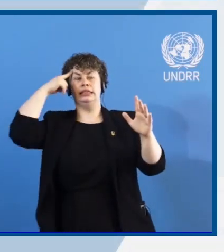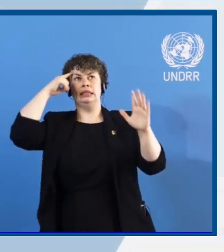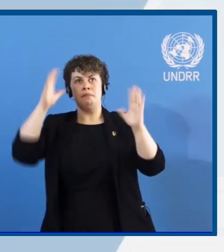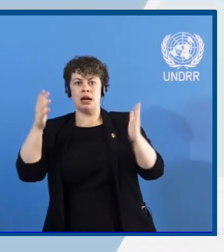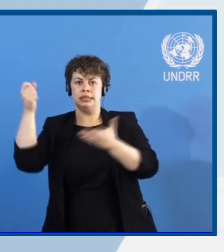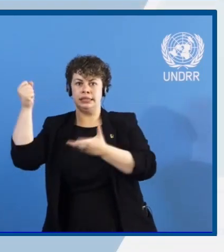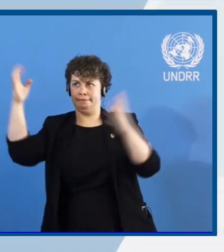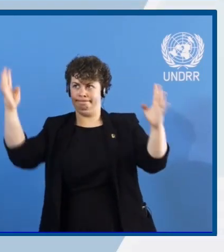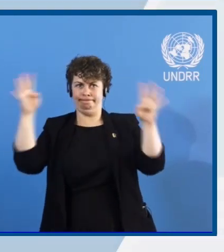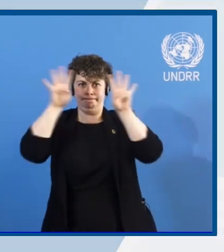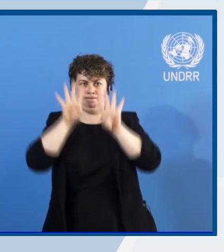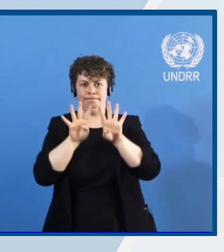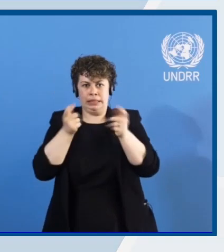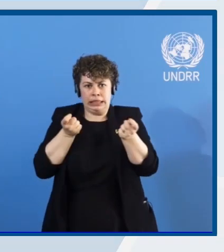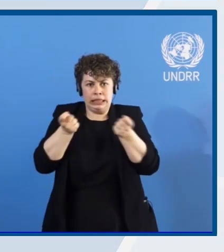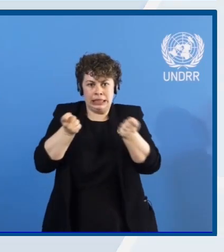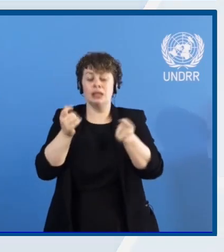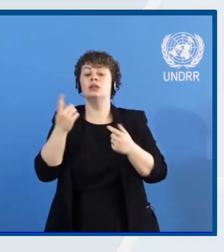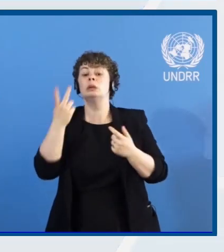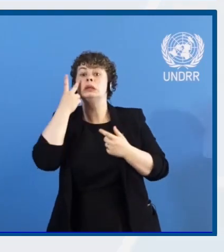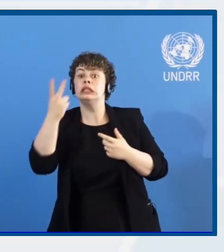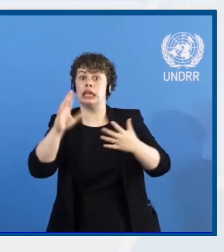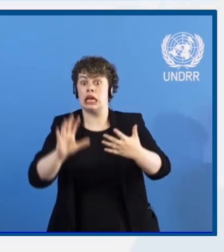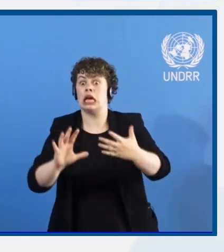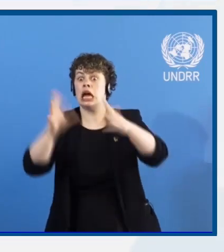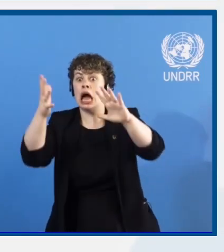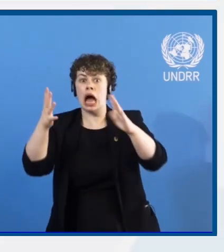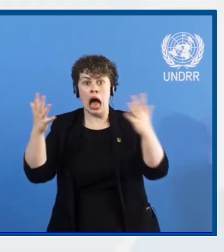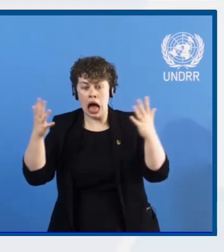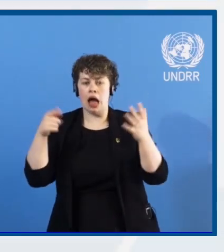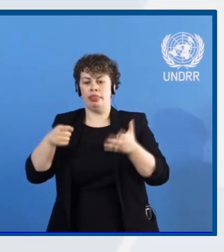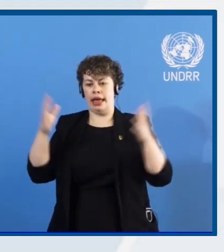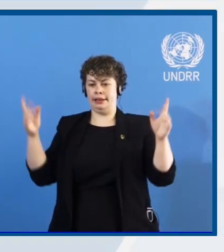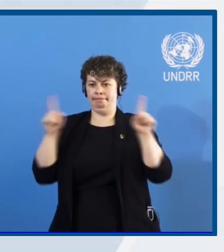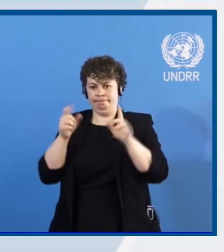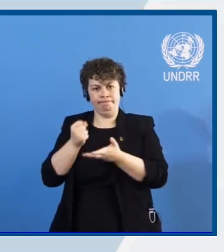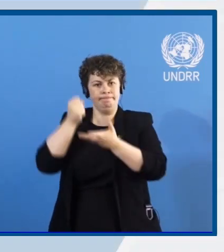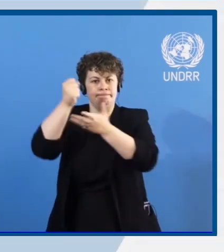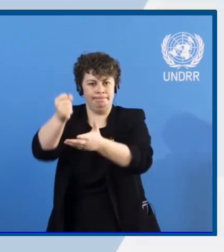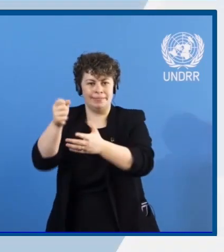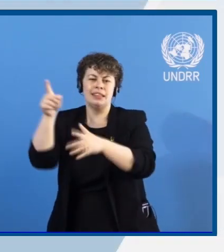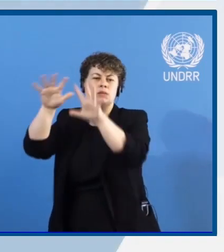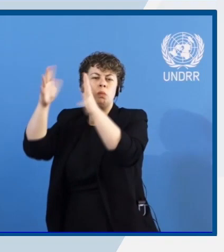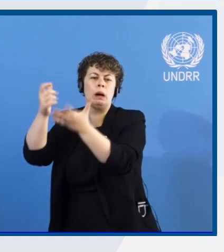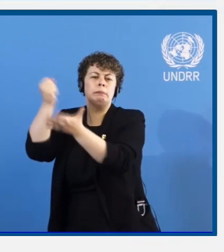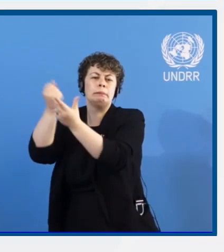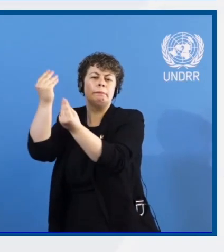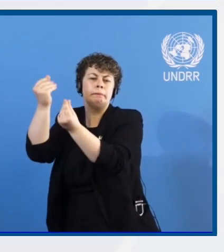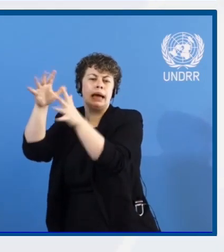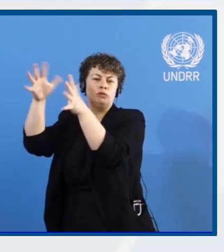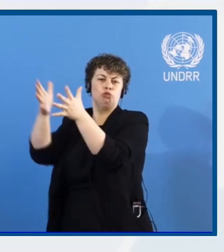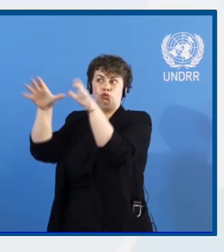support disaster risk management across the World Bank Group. So there are some good examples that can